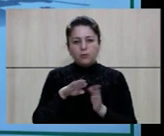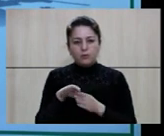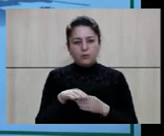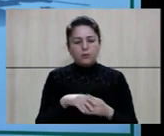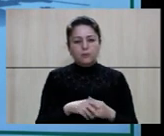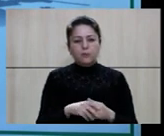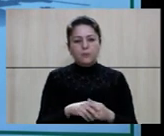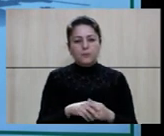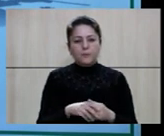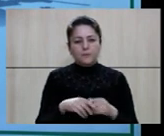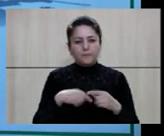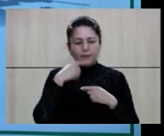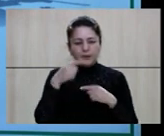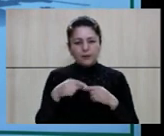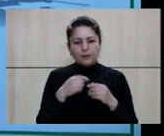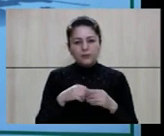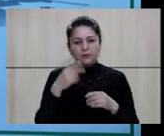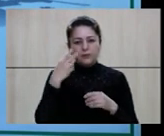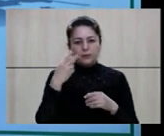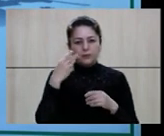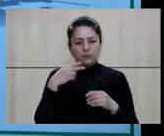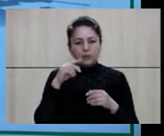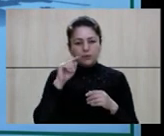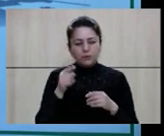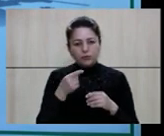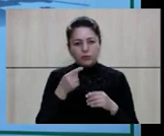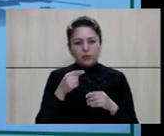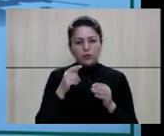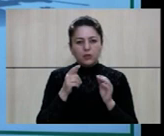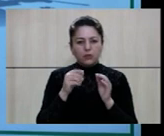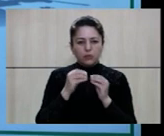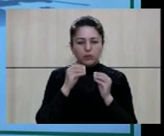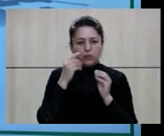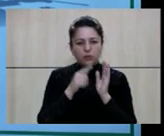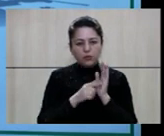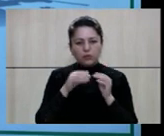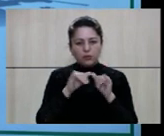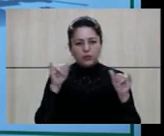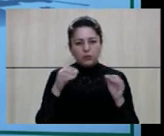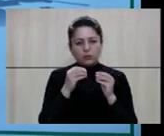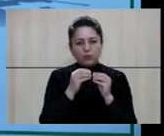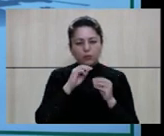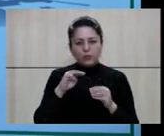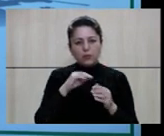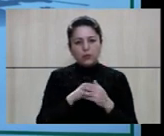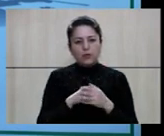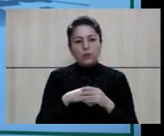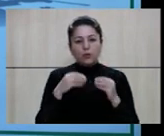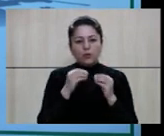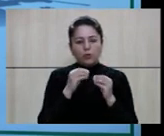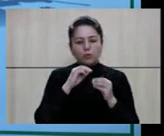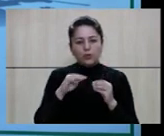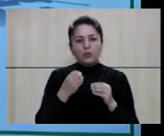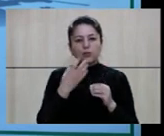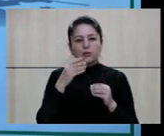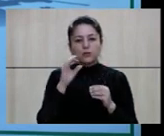erishdik. Keyingisida 20,7 ni ko'paytiramiz 10000 ga. 10000 da nechta nol